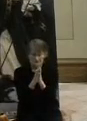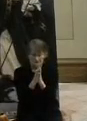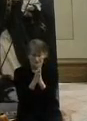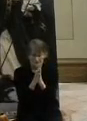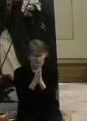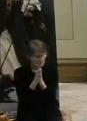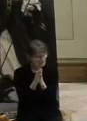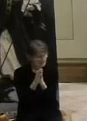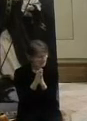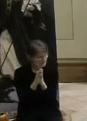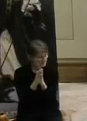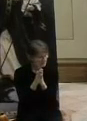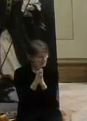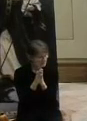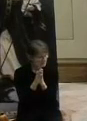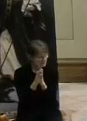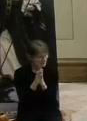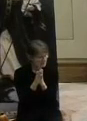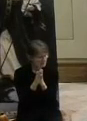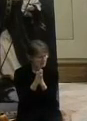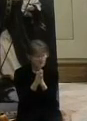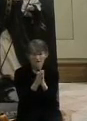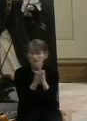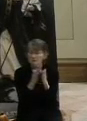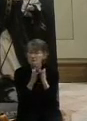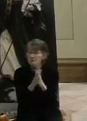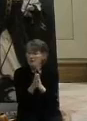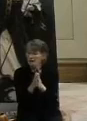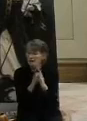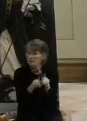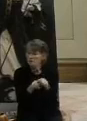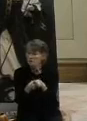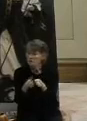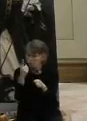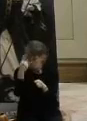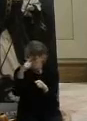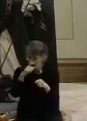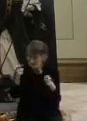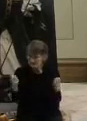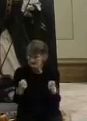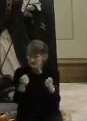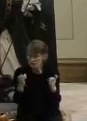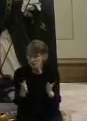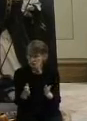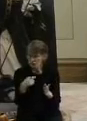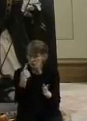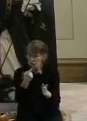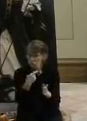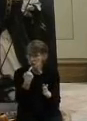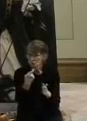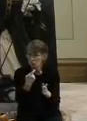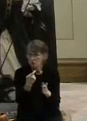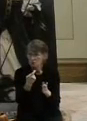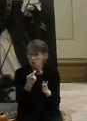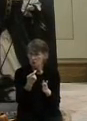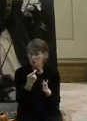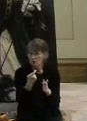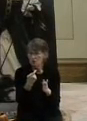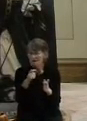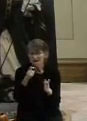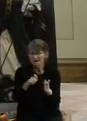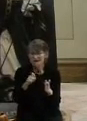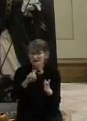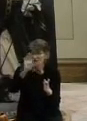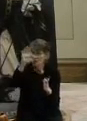who, though sinners, hope in your abundant mercies, graciously grant some share